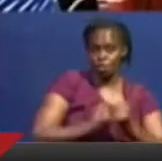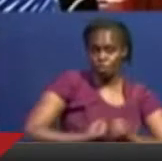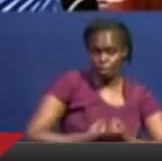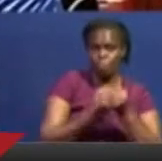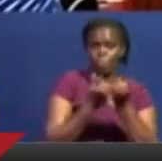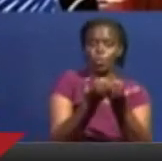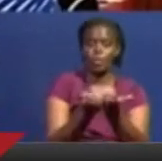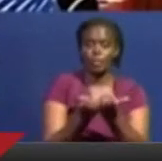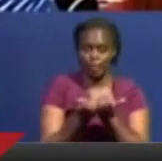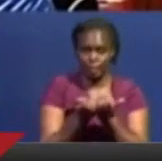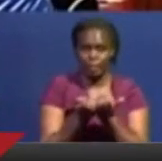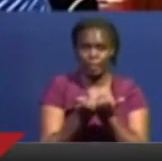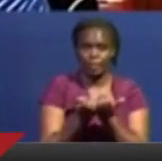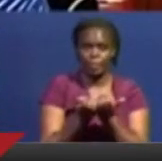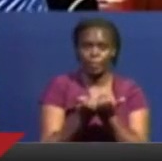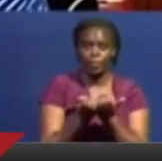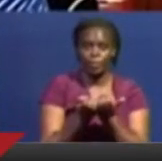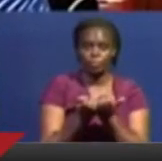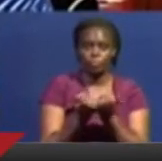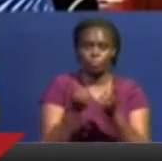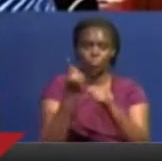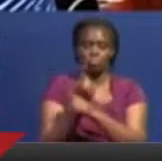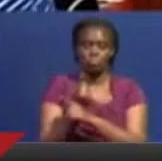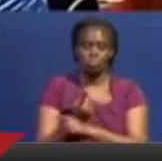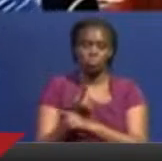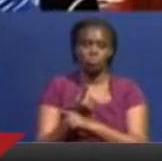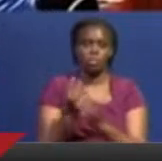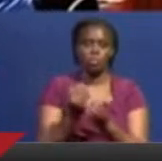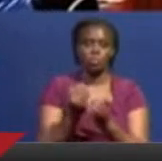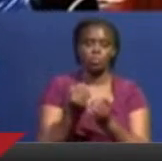support to their older peers.